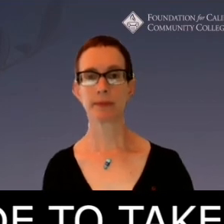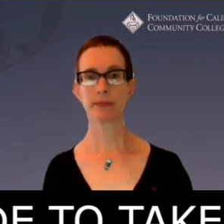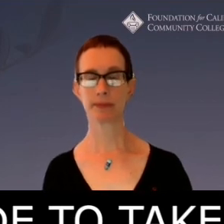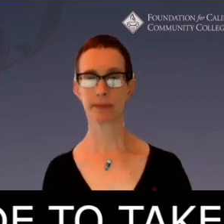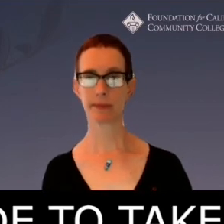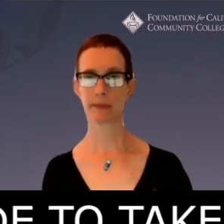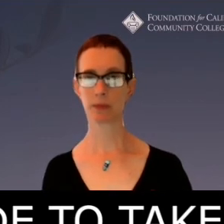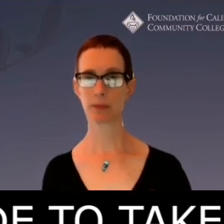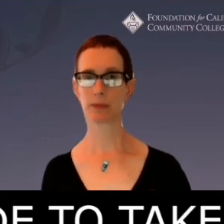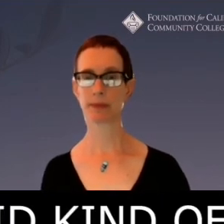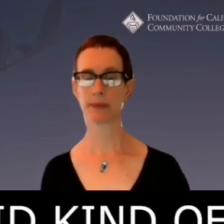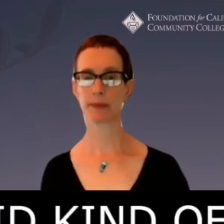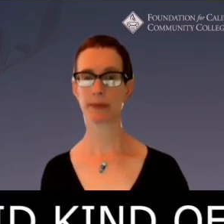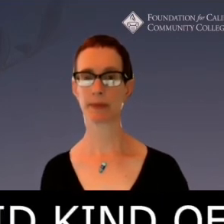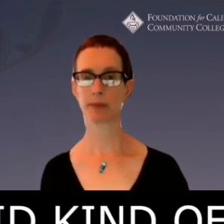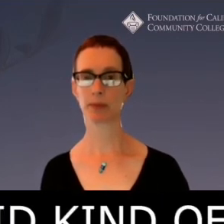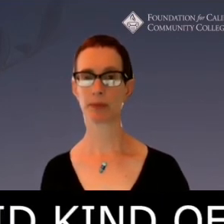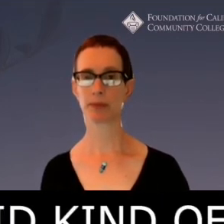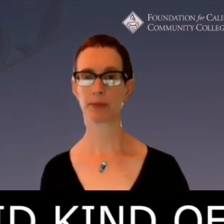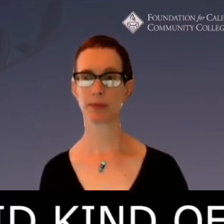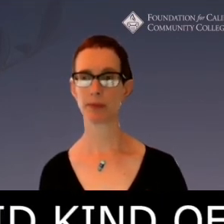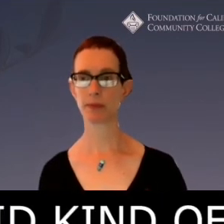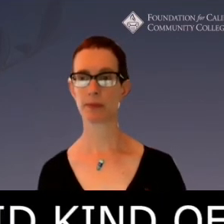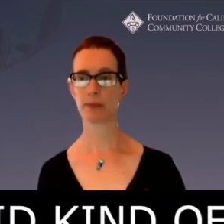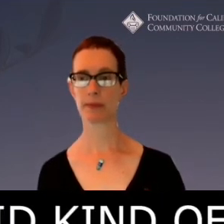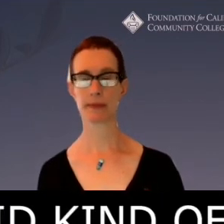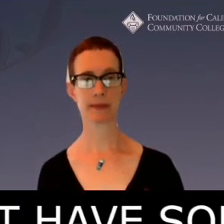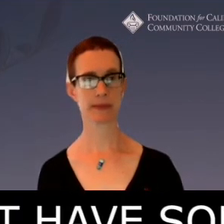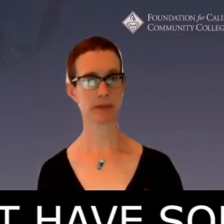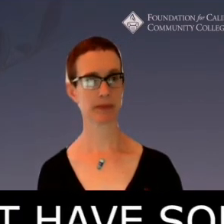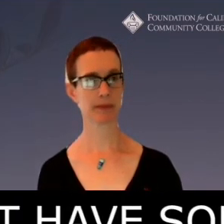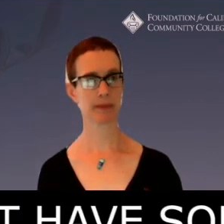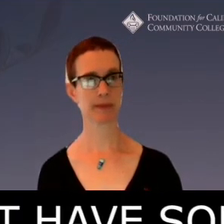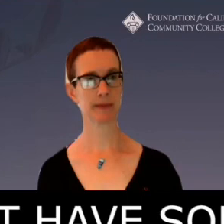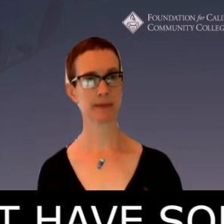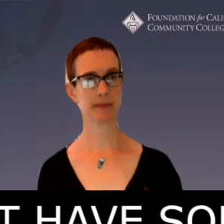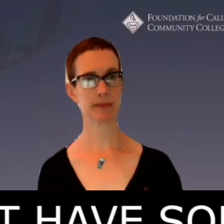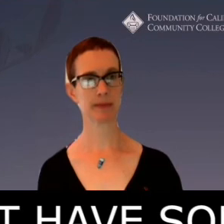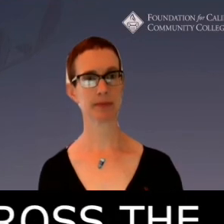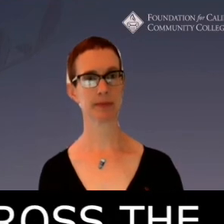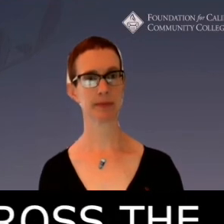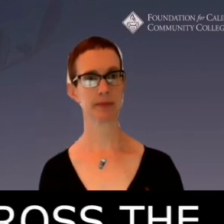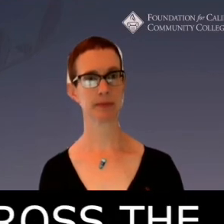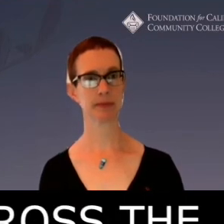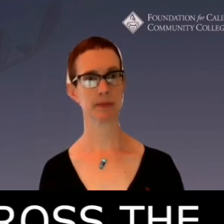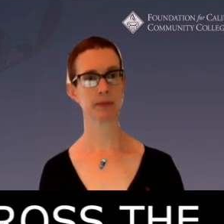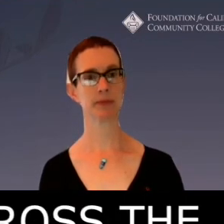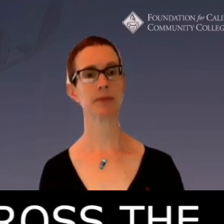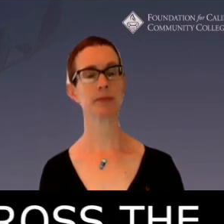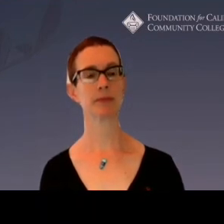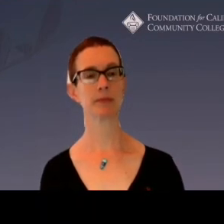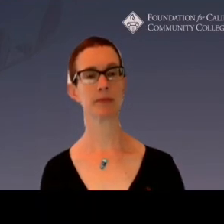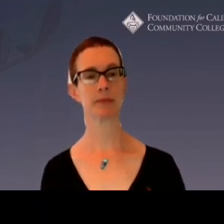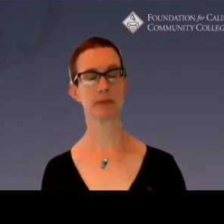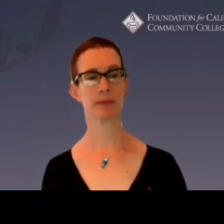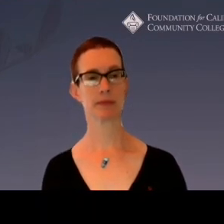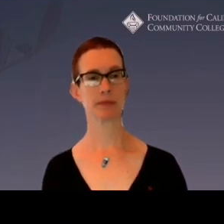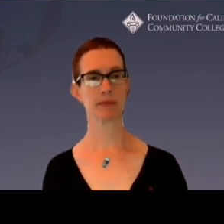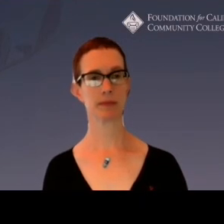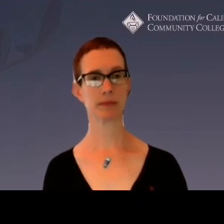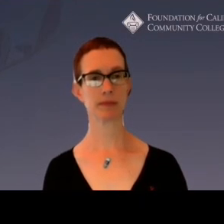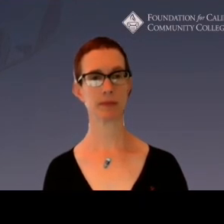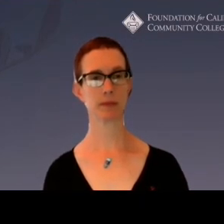shared responsibility across the different entities. Thank you. There's also an additional